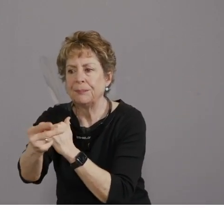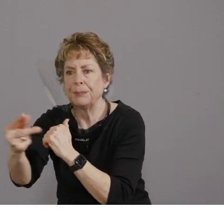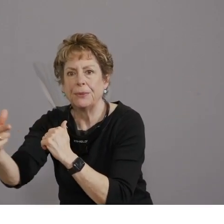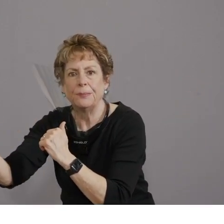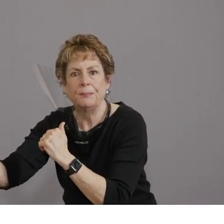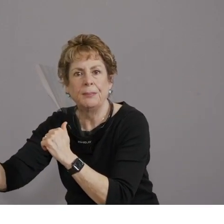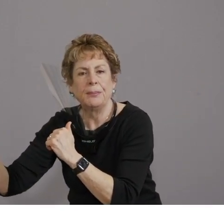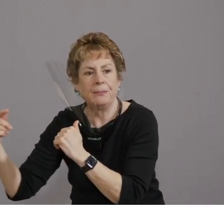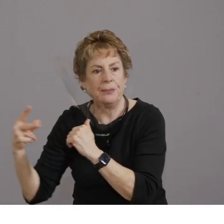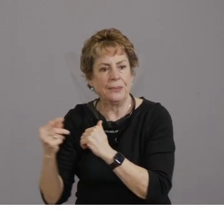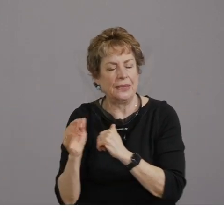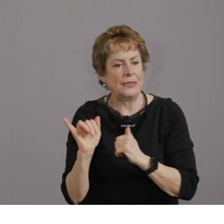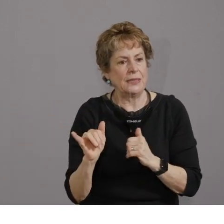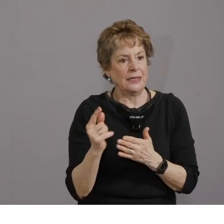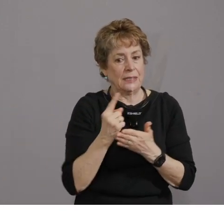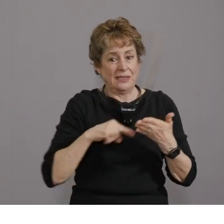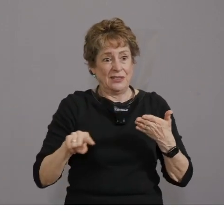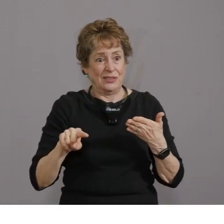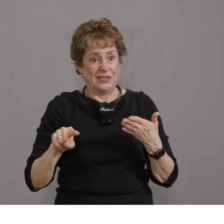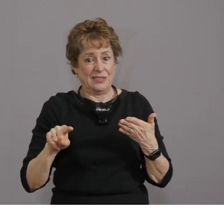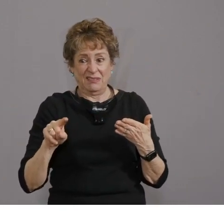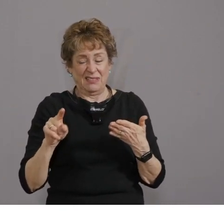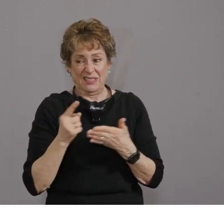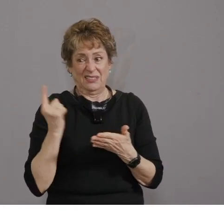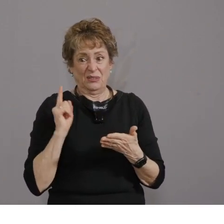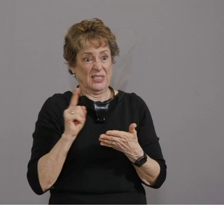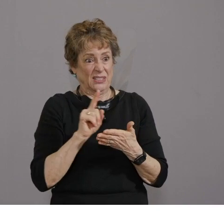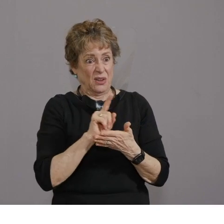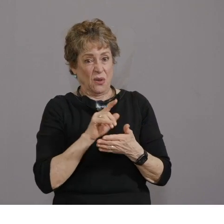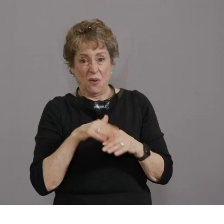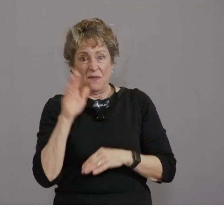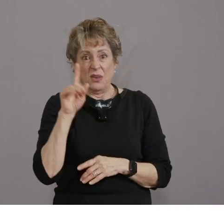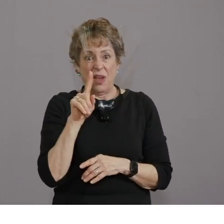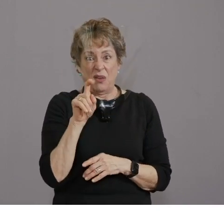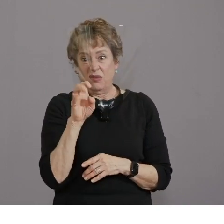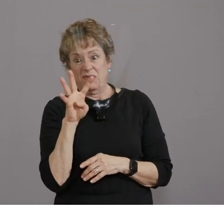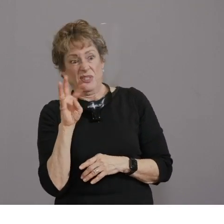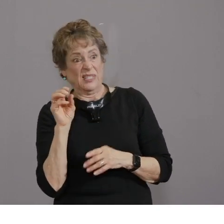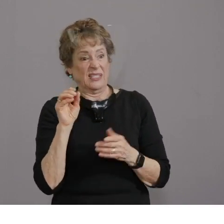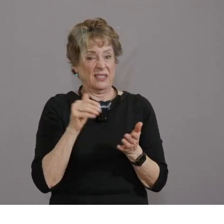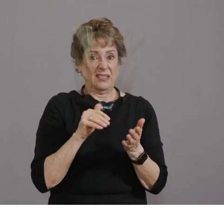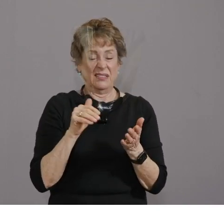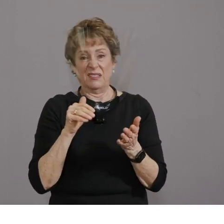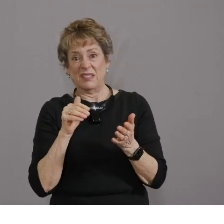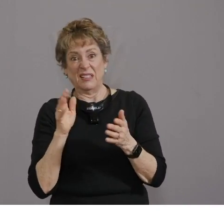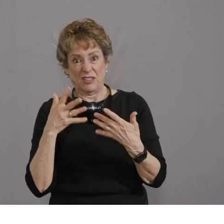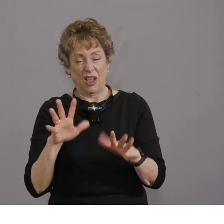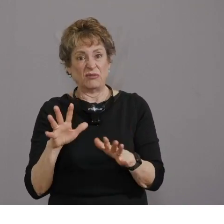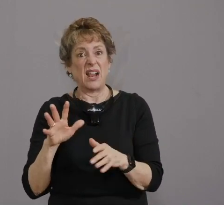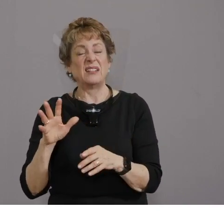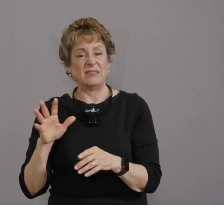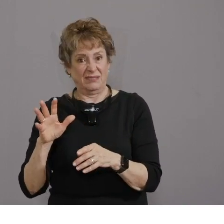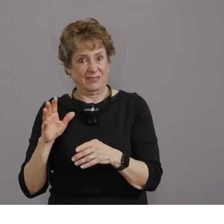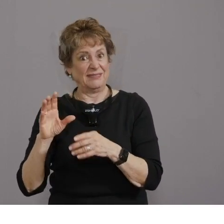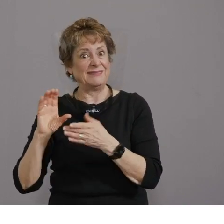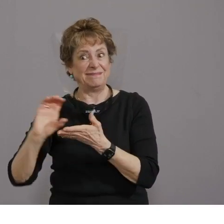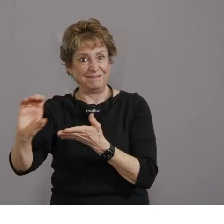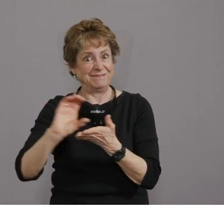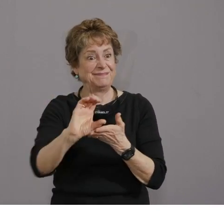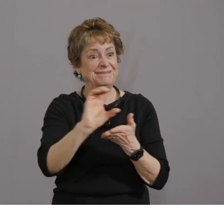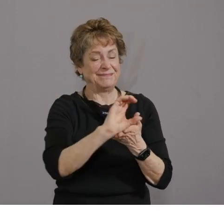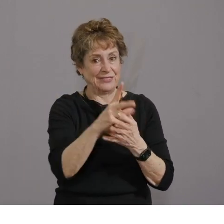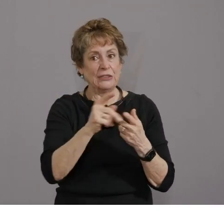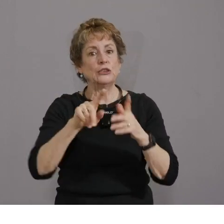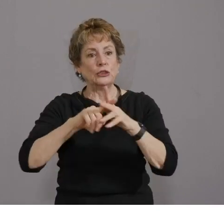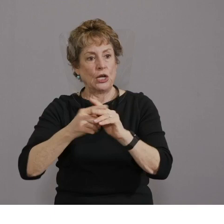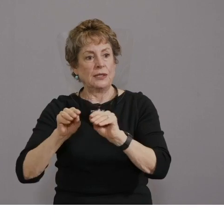they will begin vaccinating our assisted living and our group homes starting next week. We've got